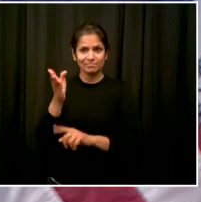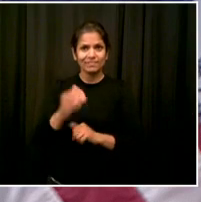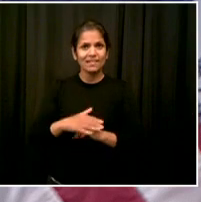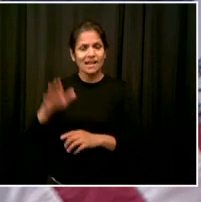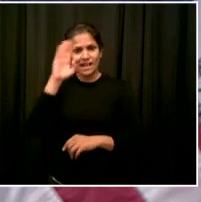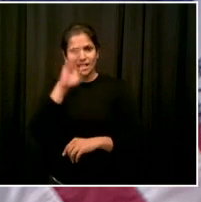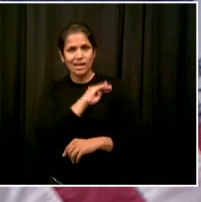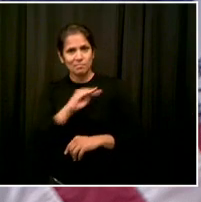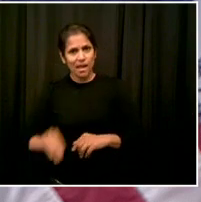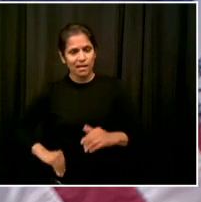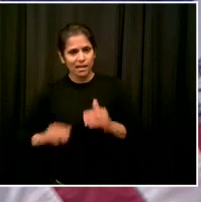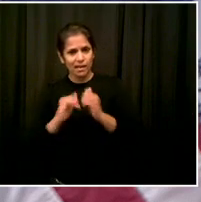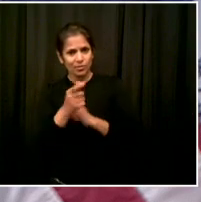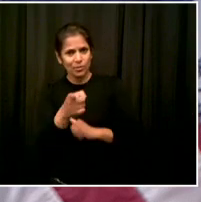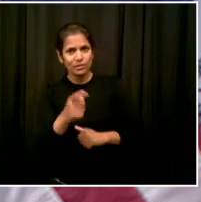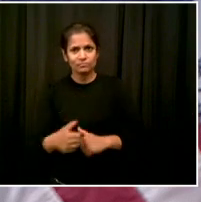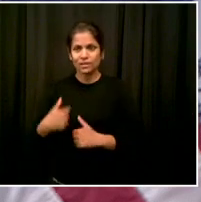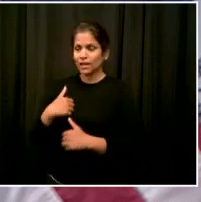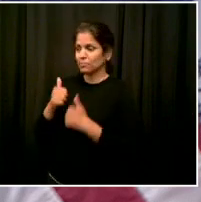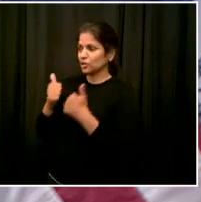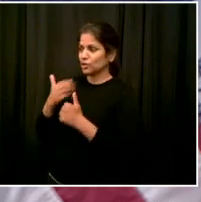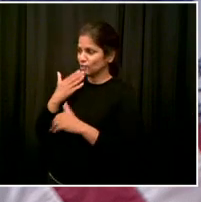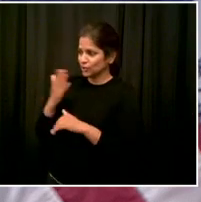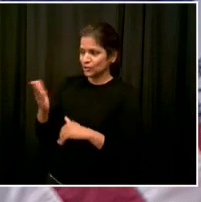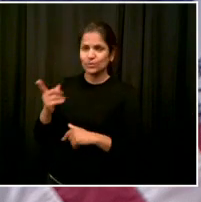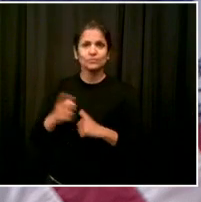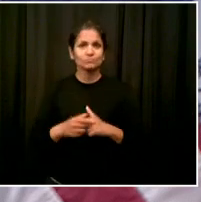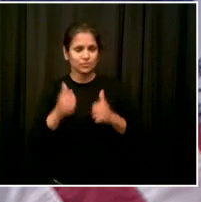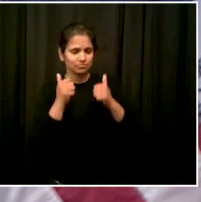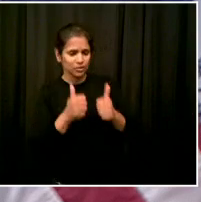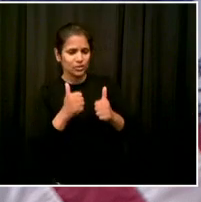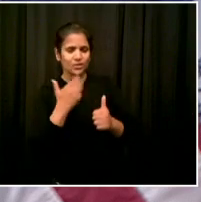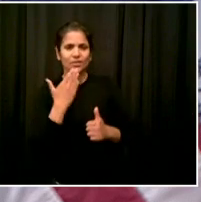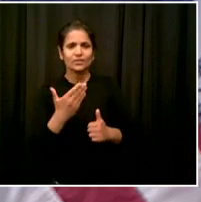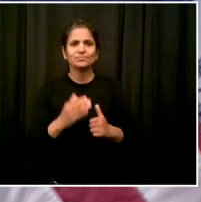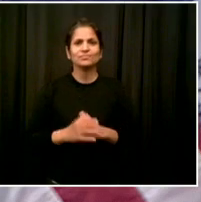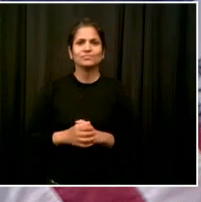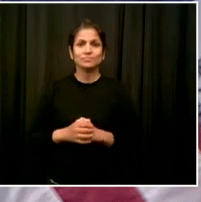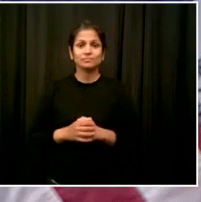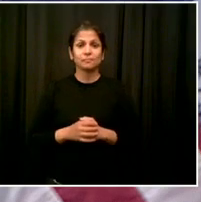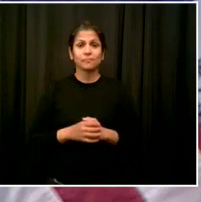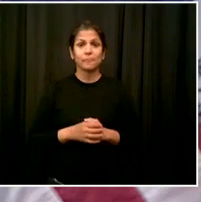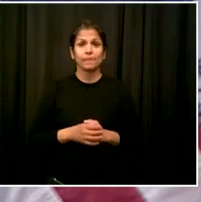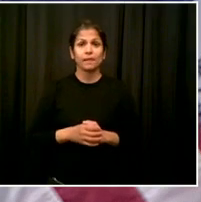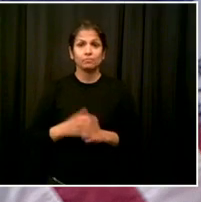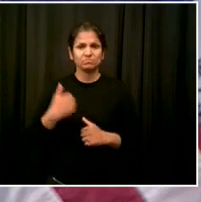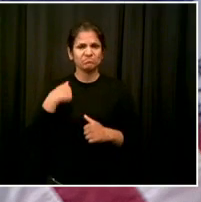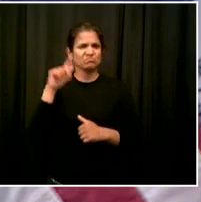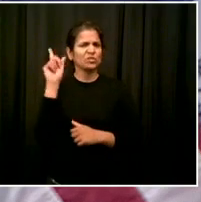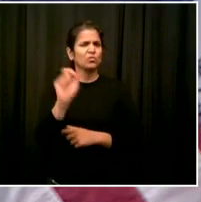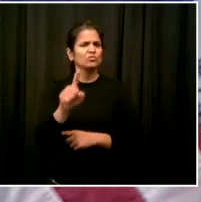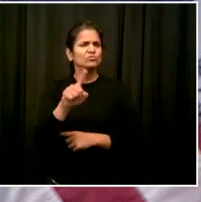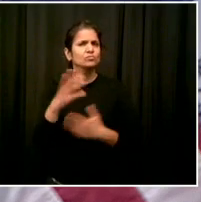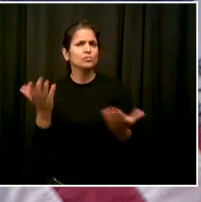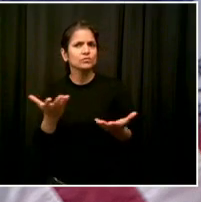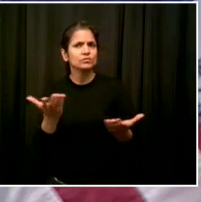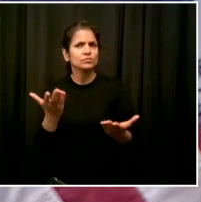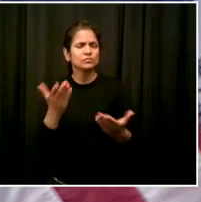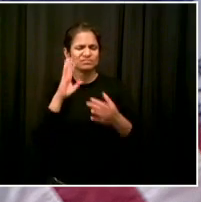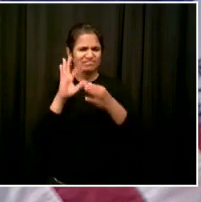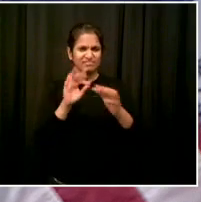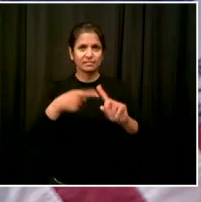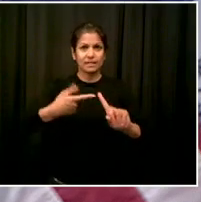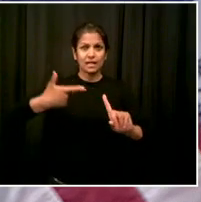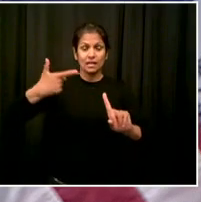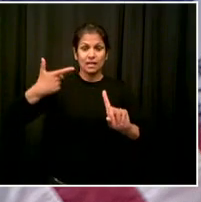asking. My question is about the increase in shootings and homicides. I know you have expressed concerns